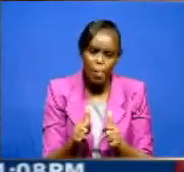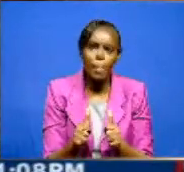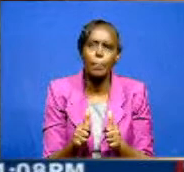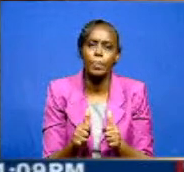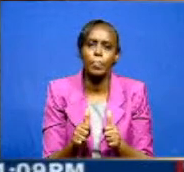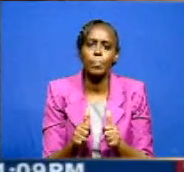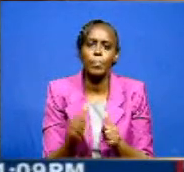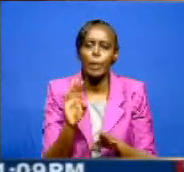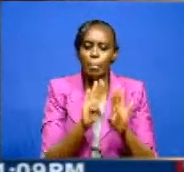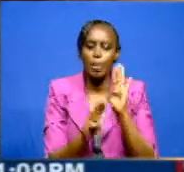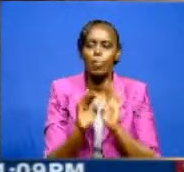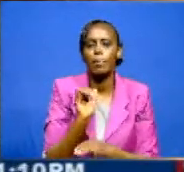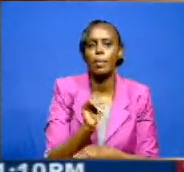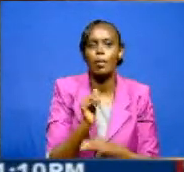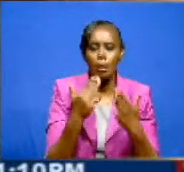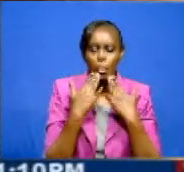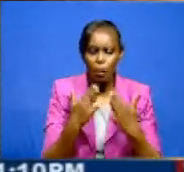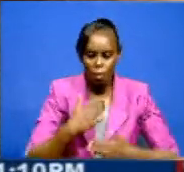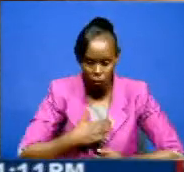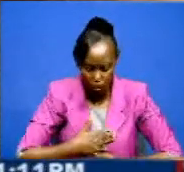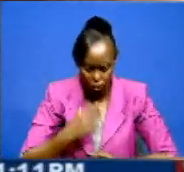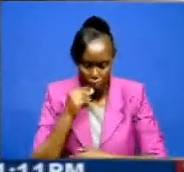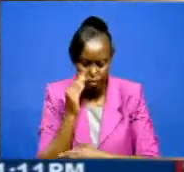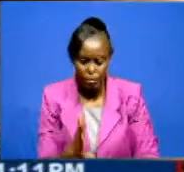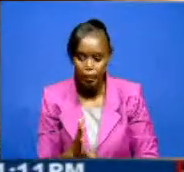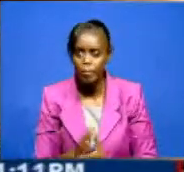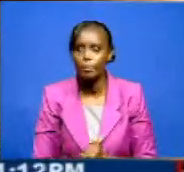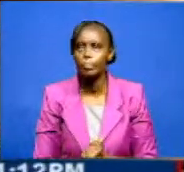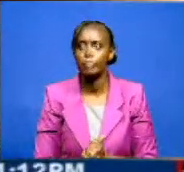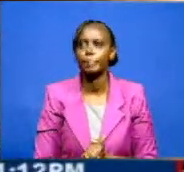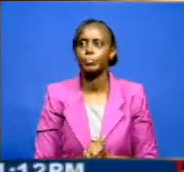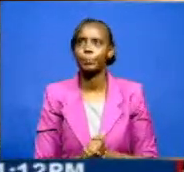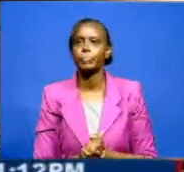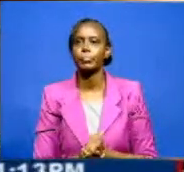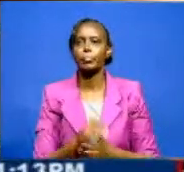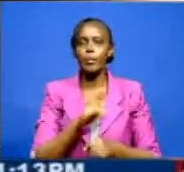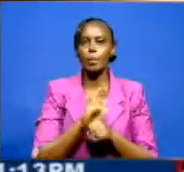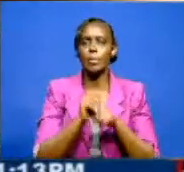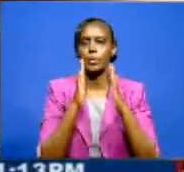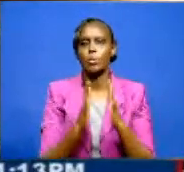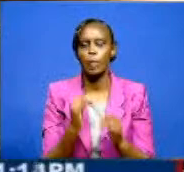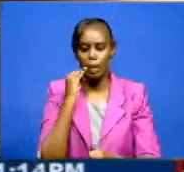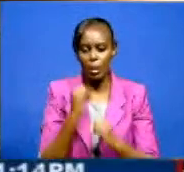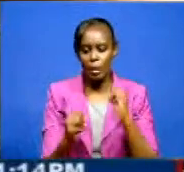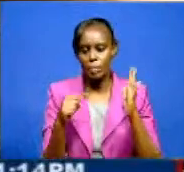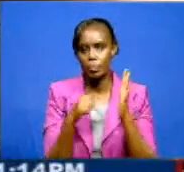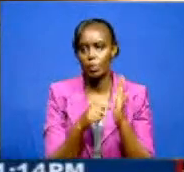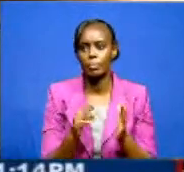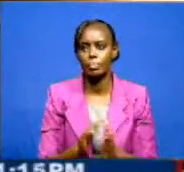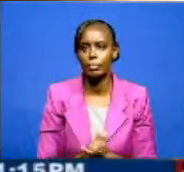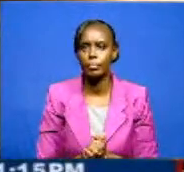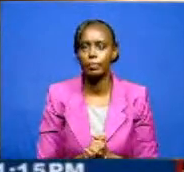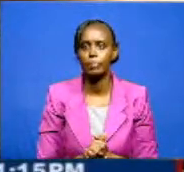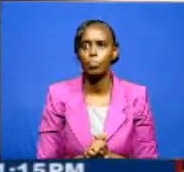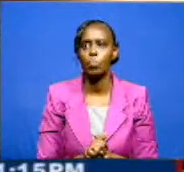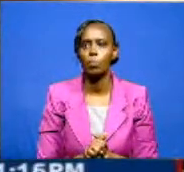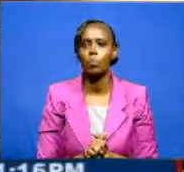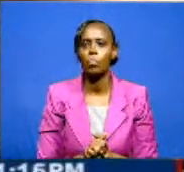that behavior. I thank you, Mr. Speaker. Majority Leader, your last statement.